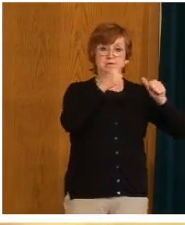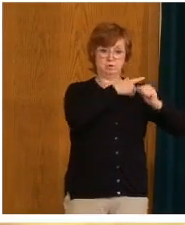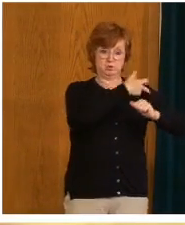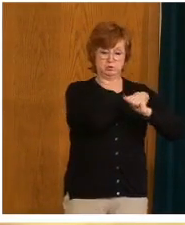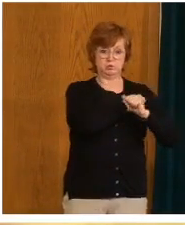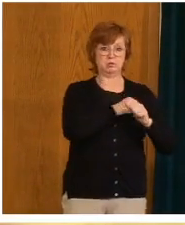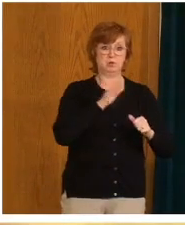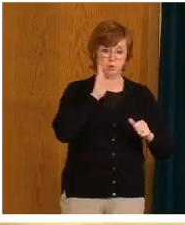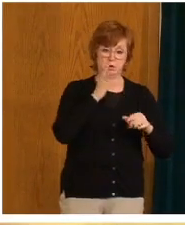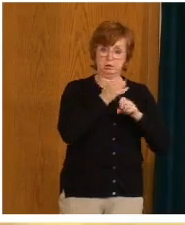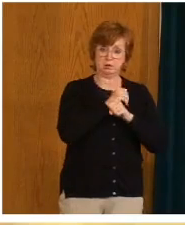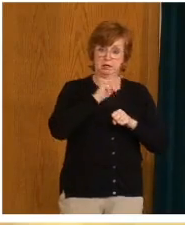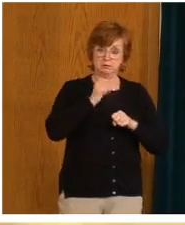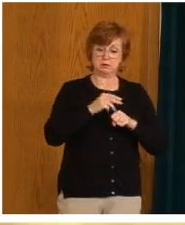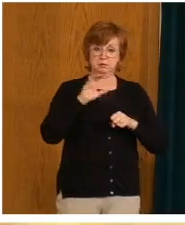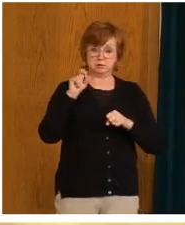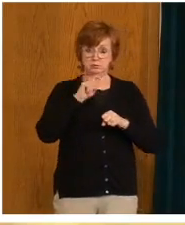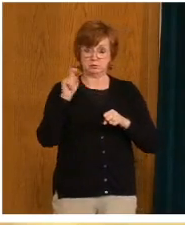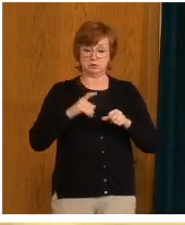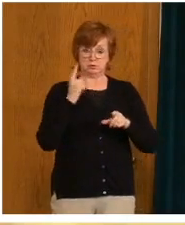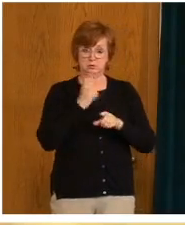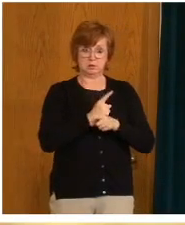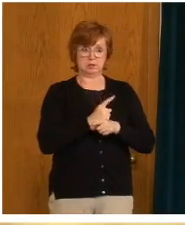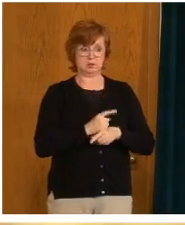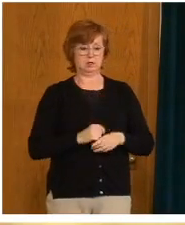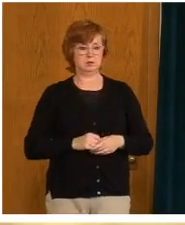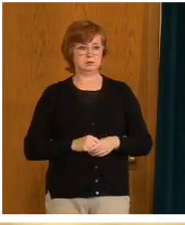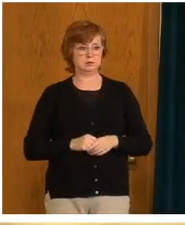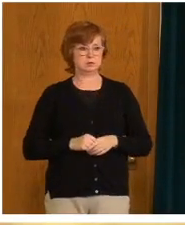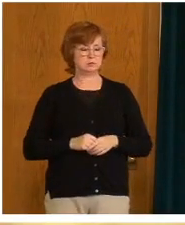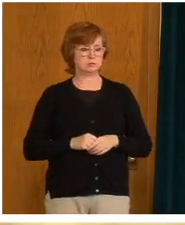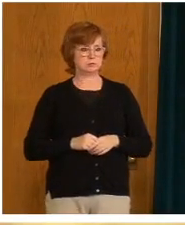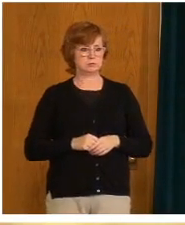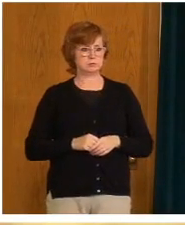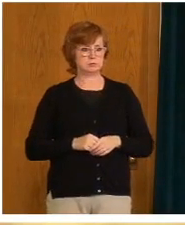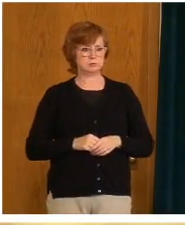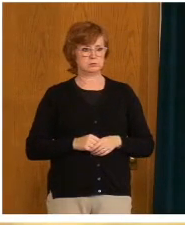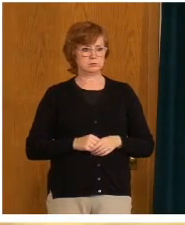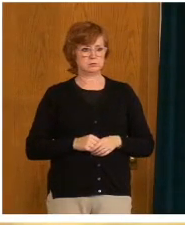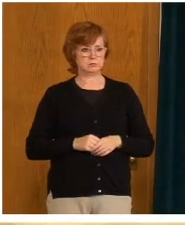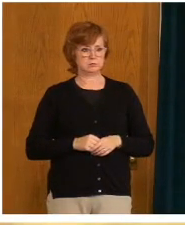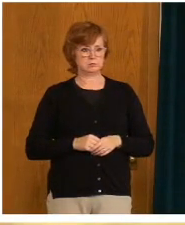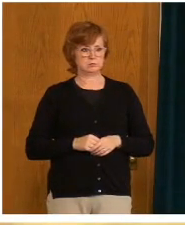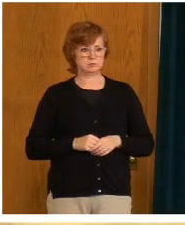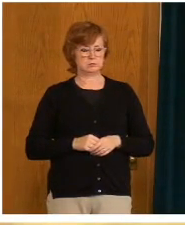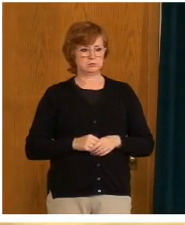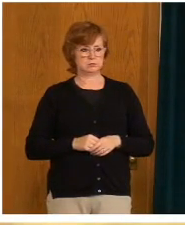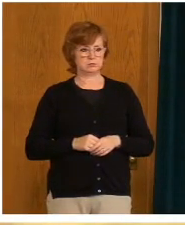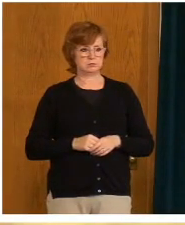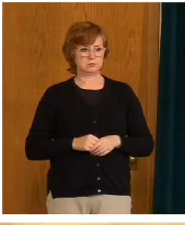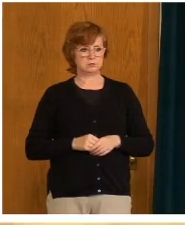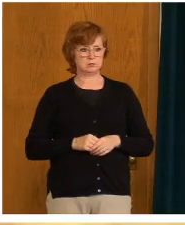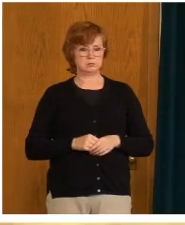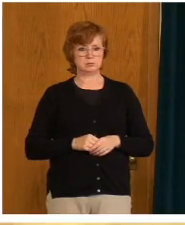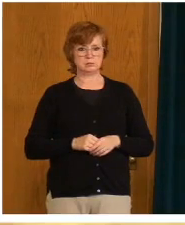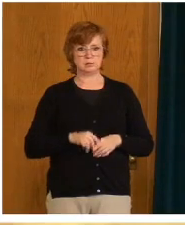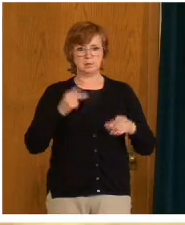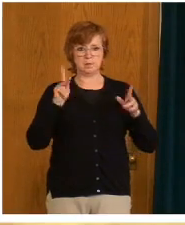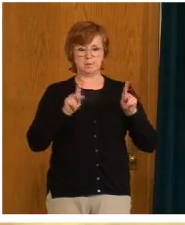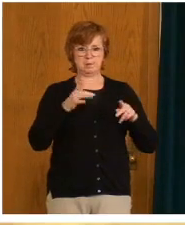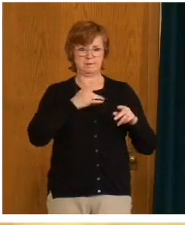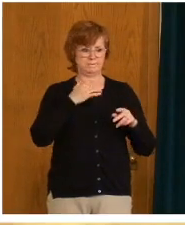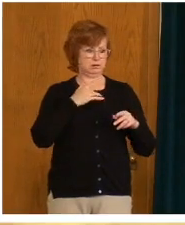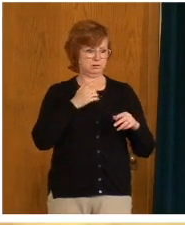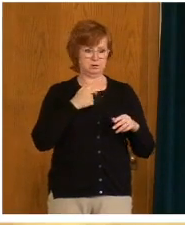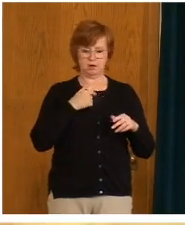their second dose when they get to that 12-week mark? I mean, there are people getting to 9 weeks who are worried because they don't know what's going to happen in a couple